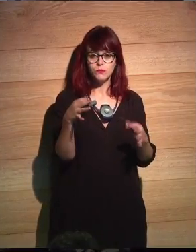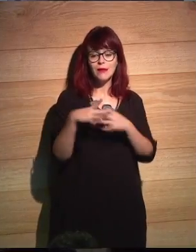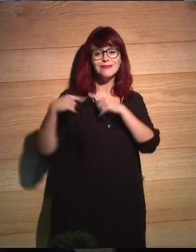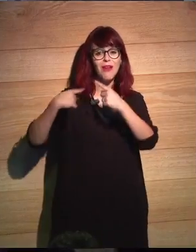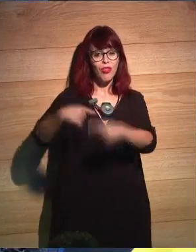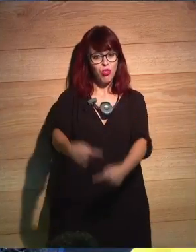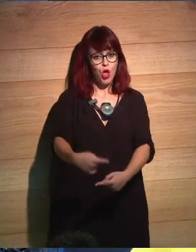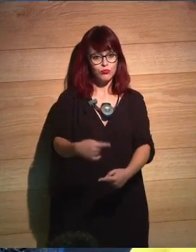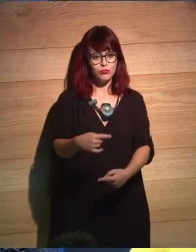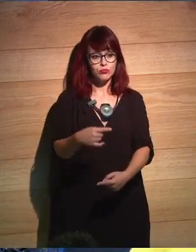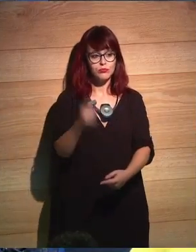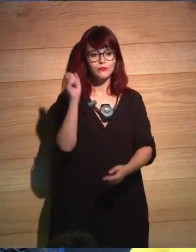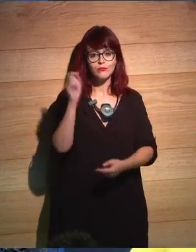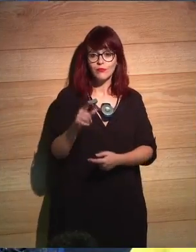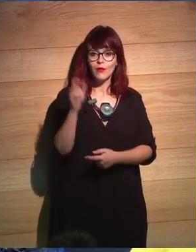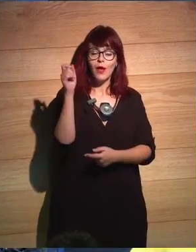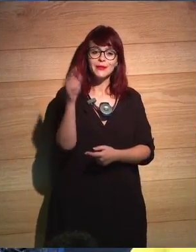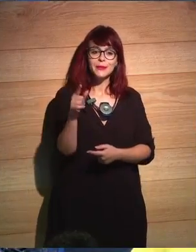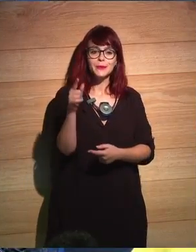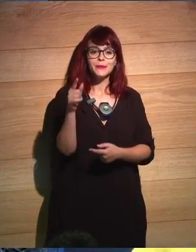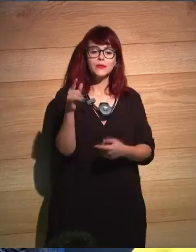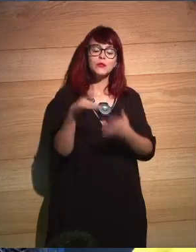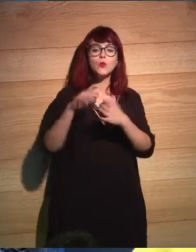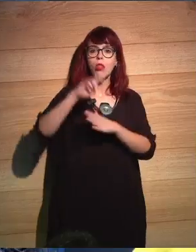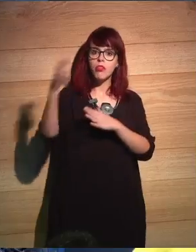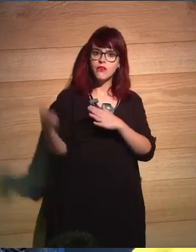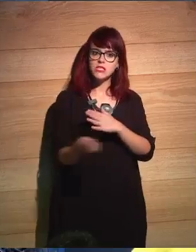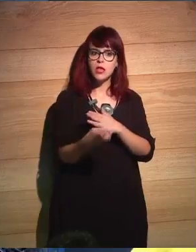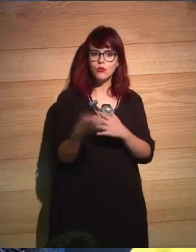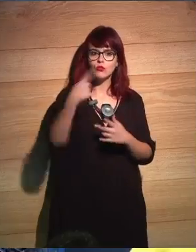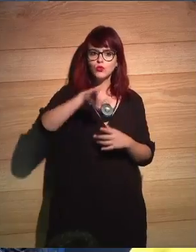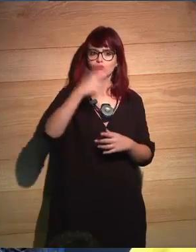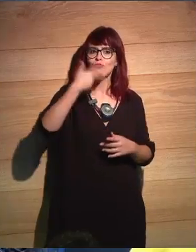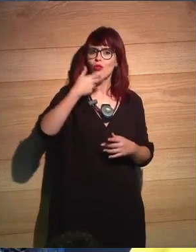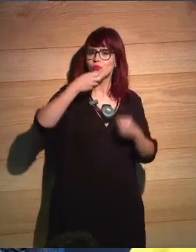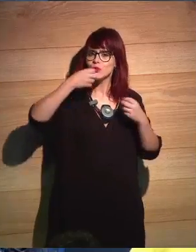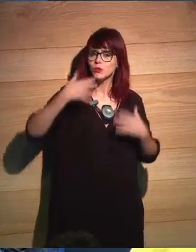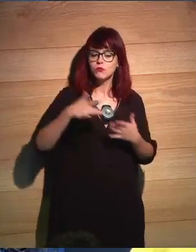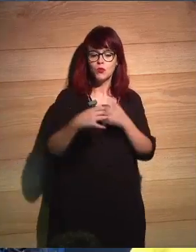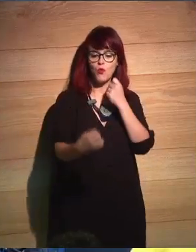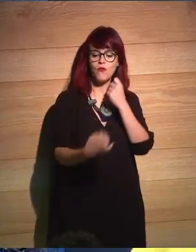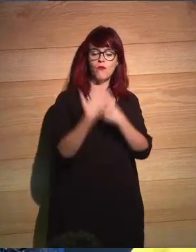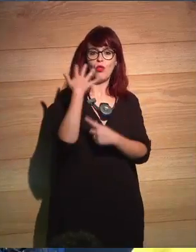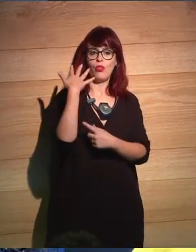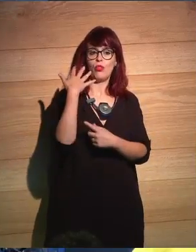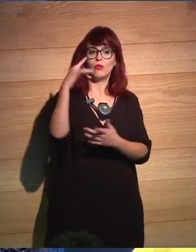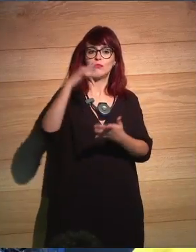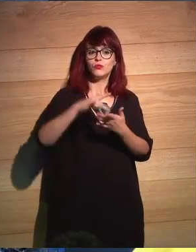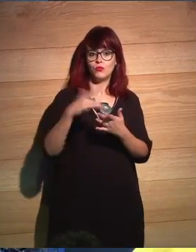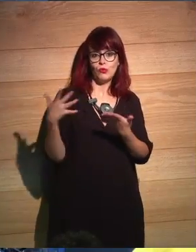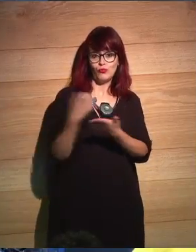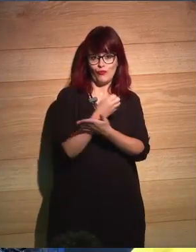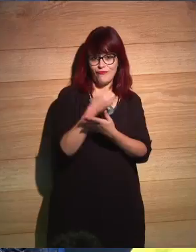is precisely that those are traditions or a diversity that we do know that